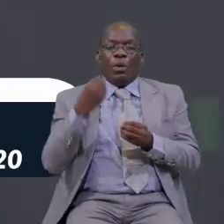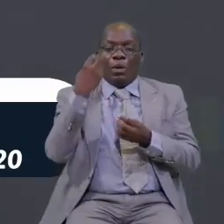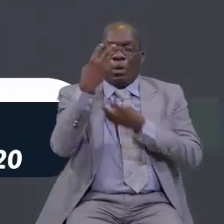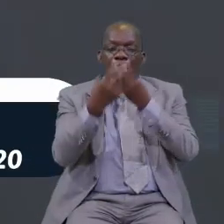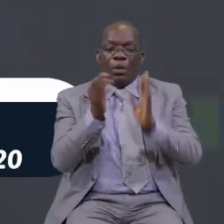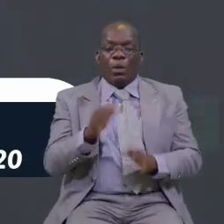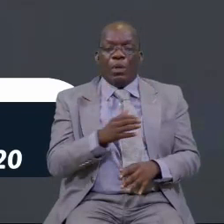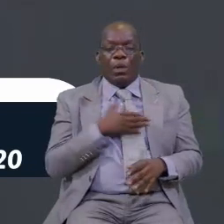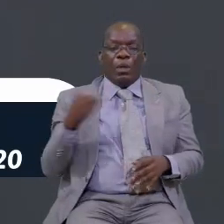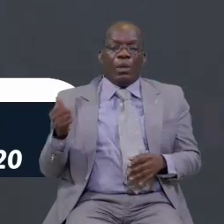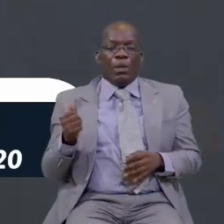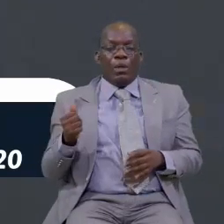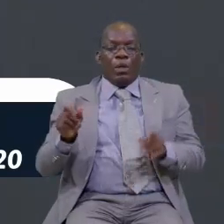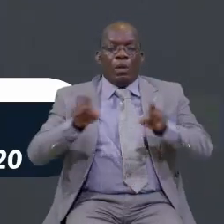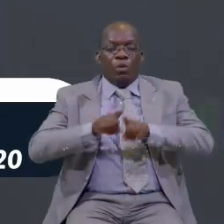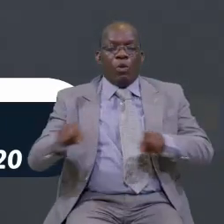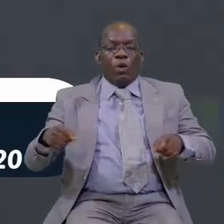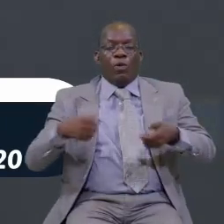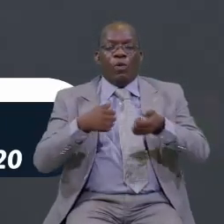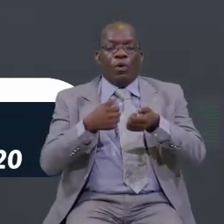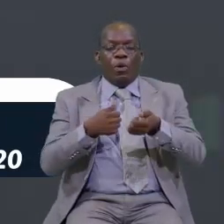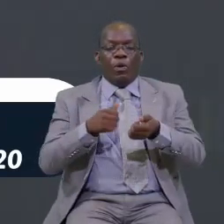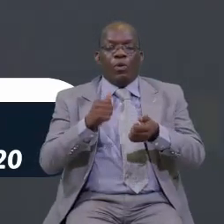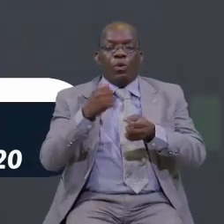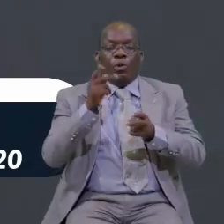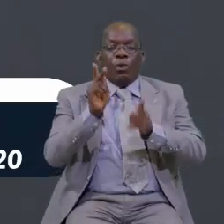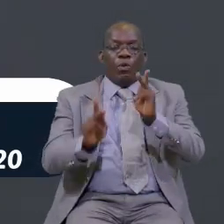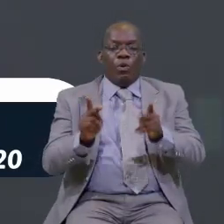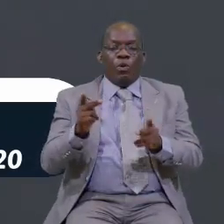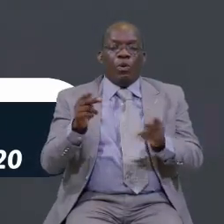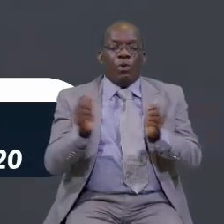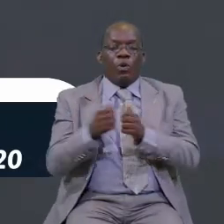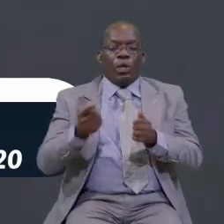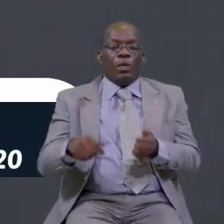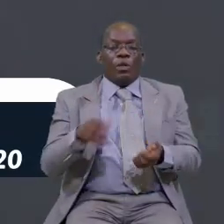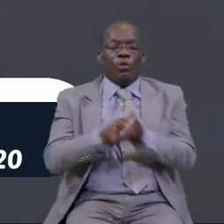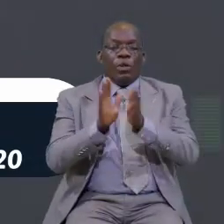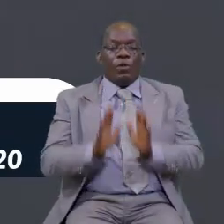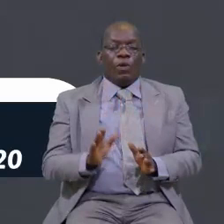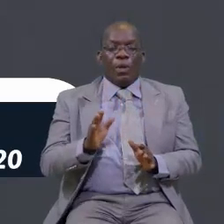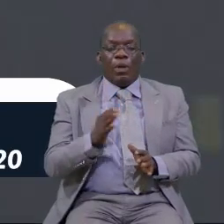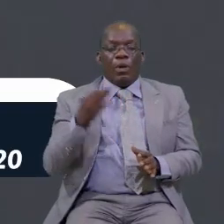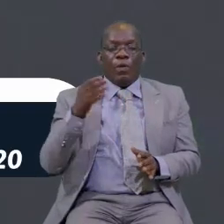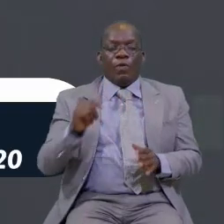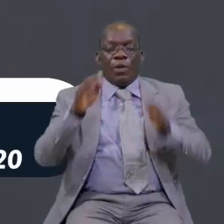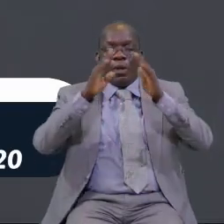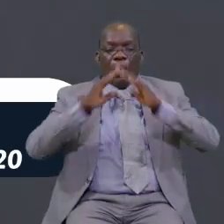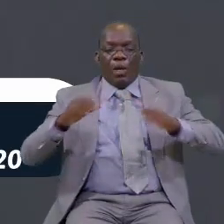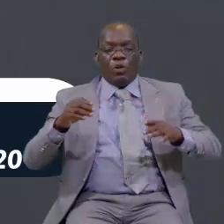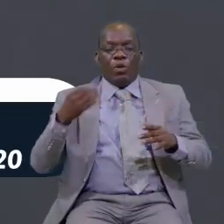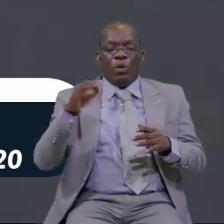fellow citizens, with the saints and of the household of God. Look at verse 20. In verse